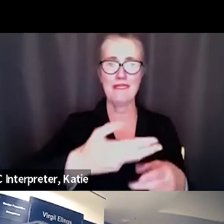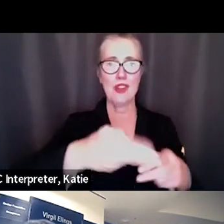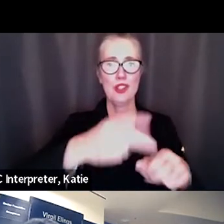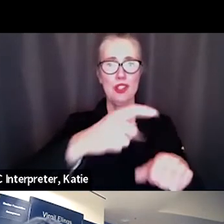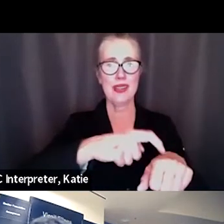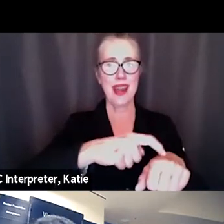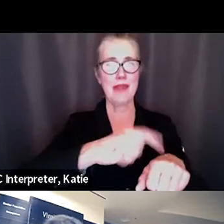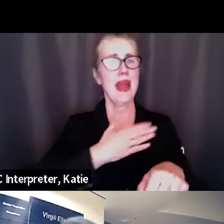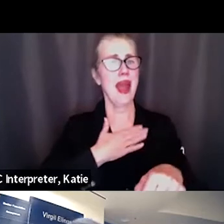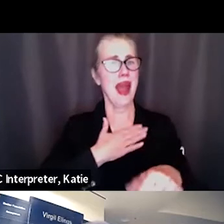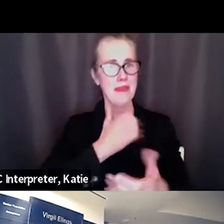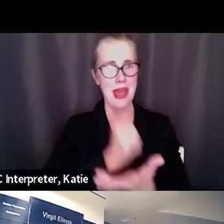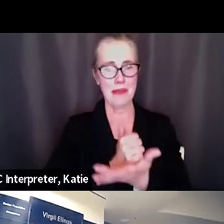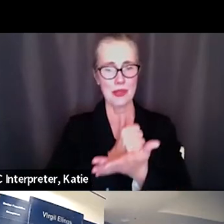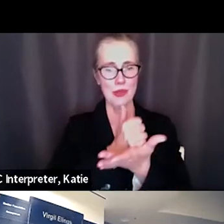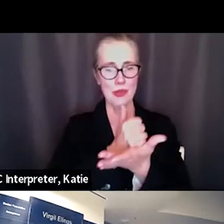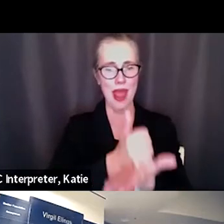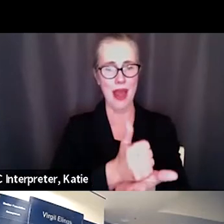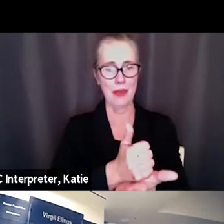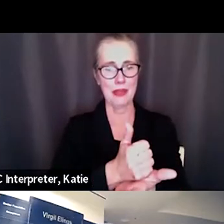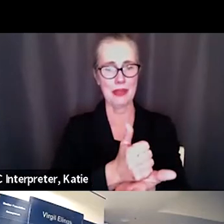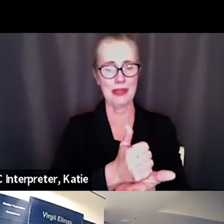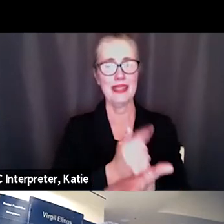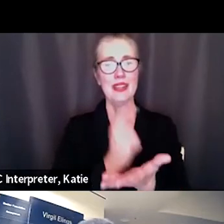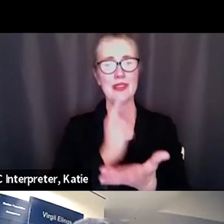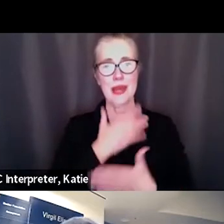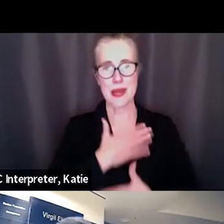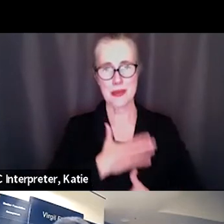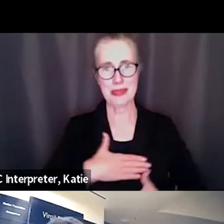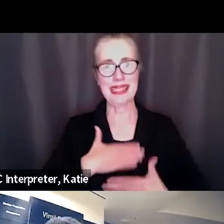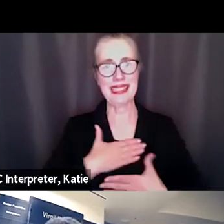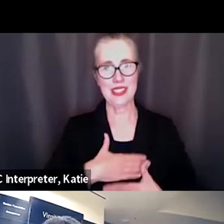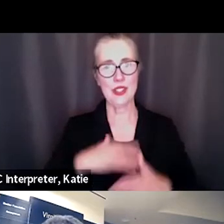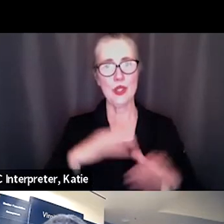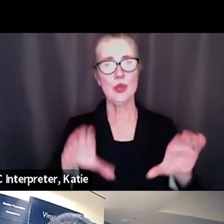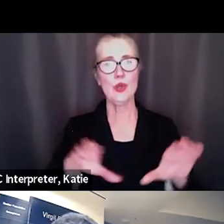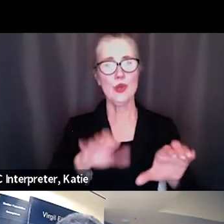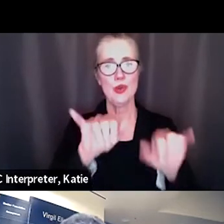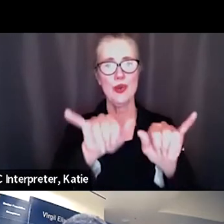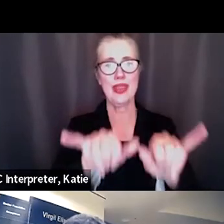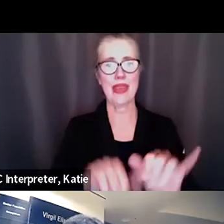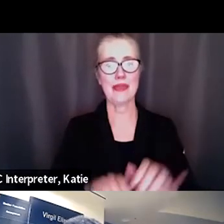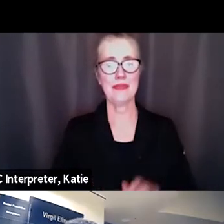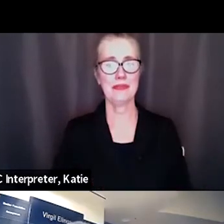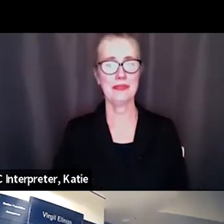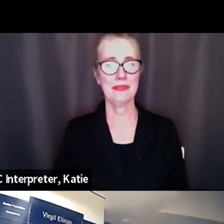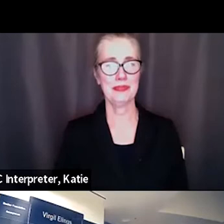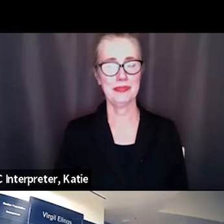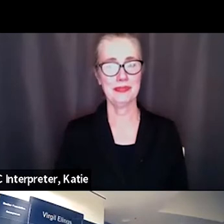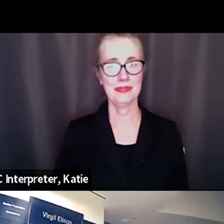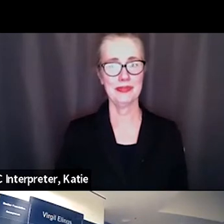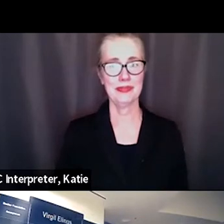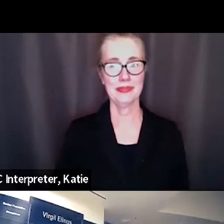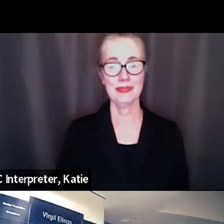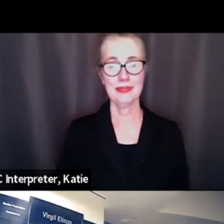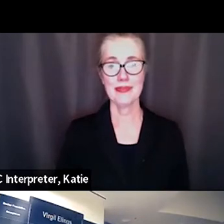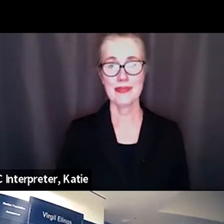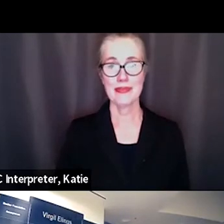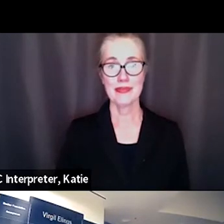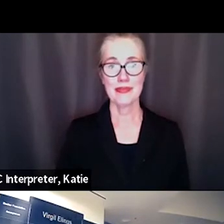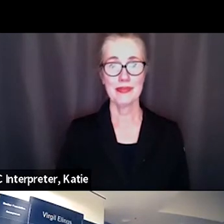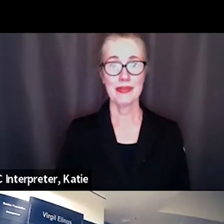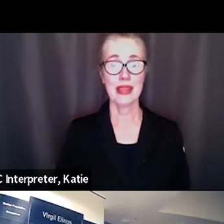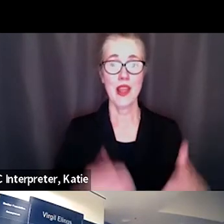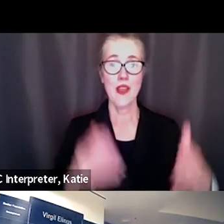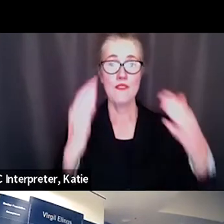happy to help out and uh very pleased to do so thank you thank you okay so now for the next item